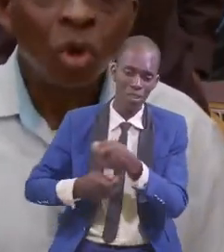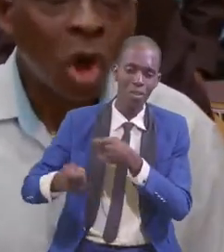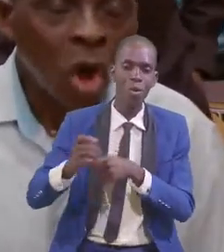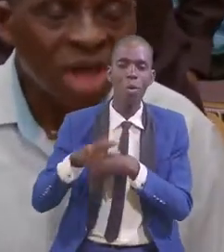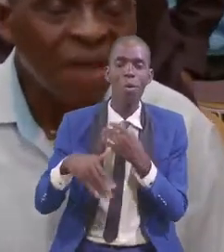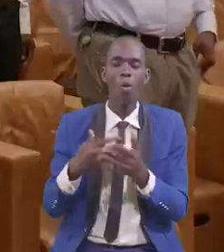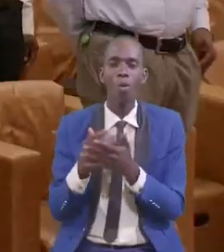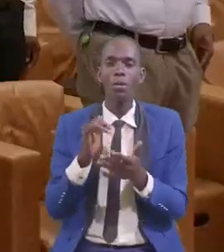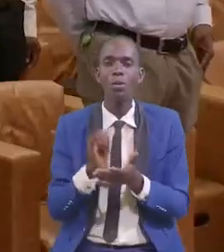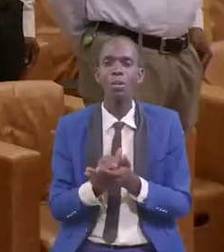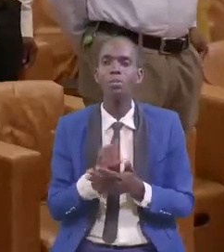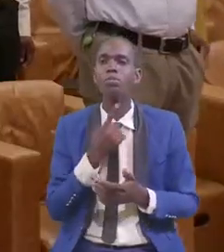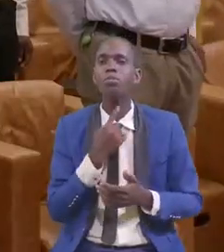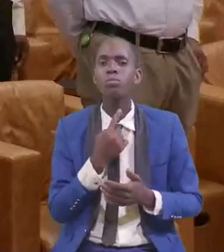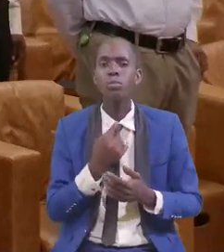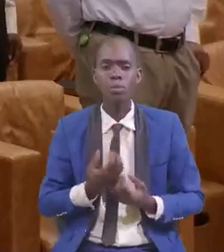cravings